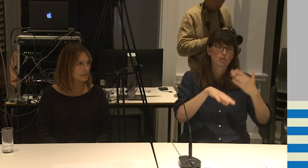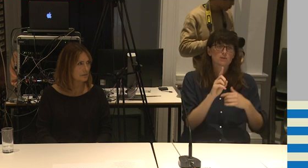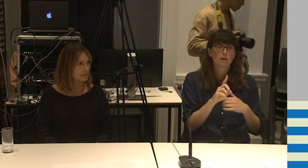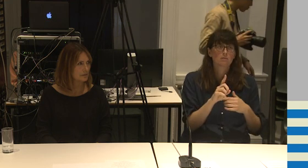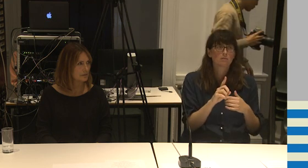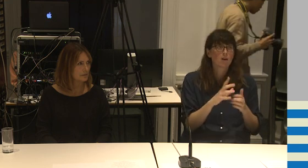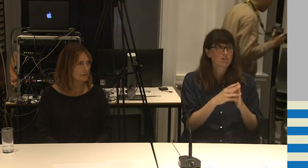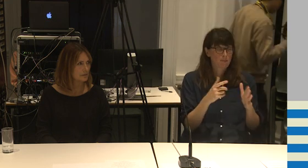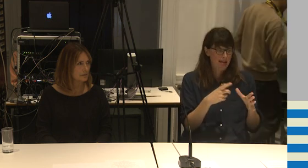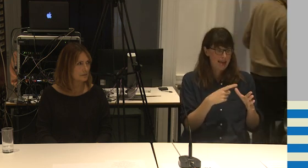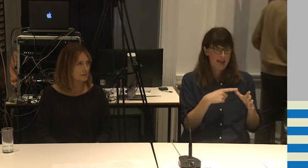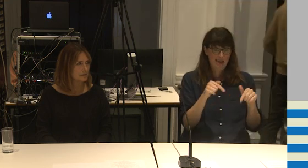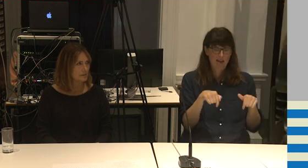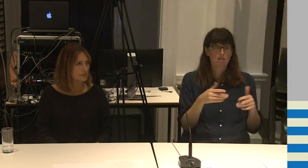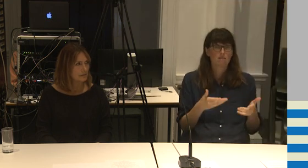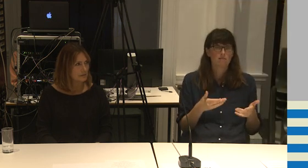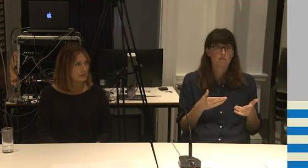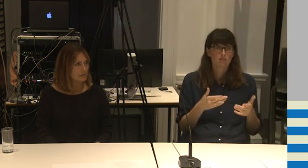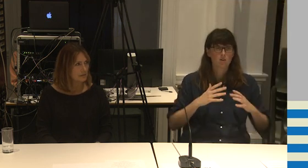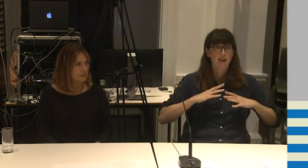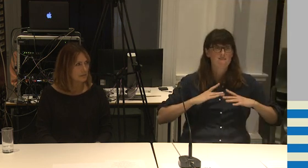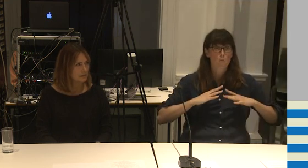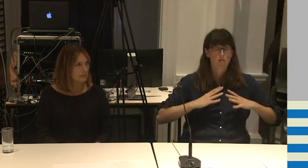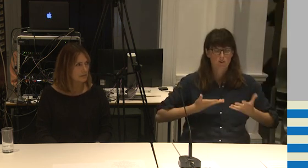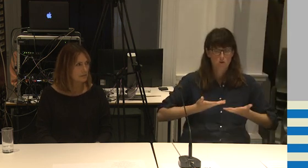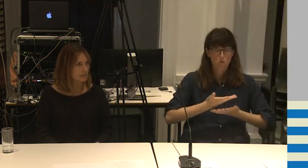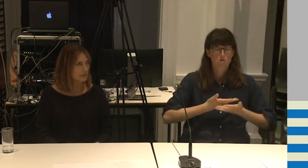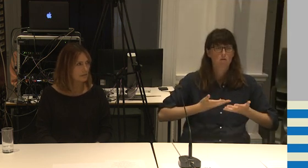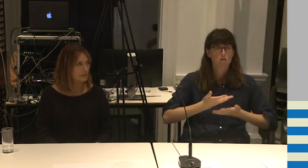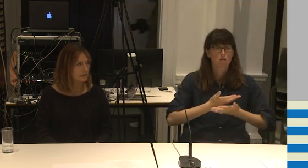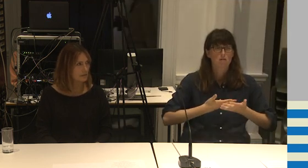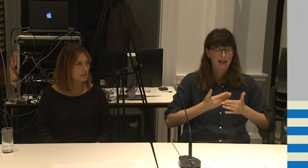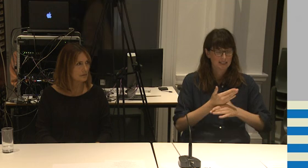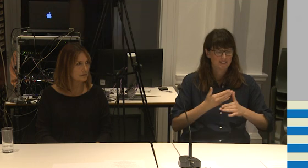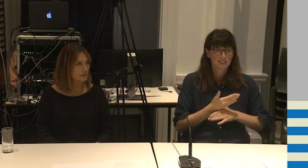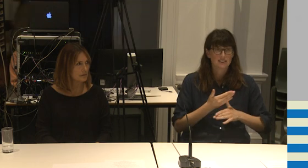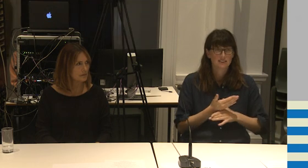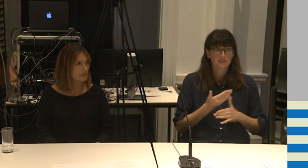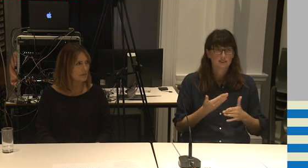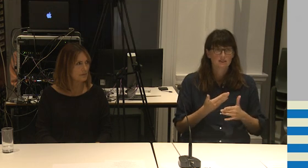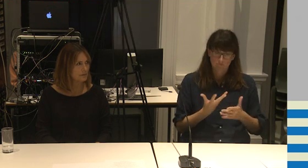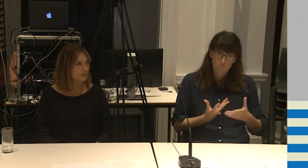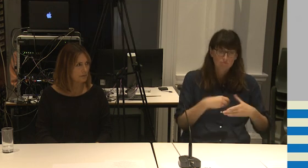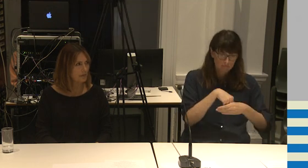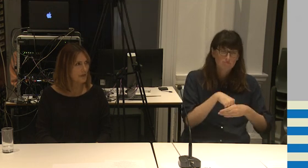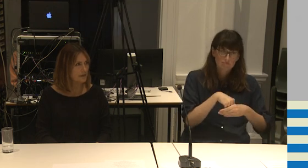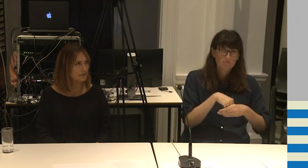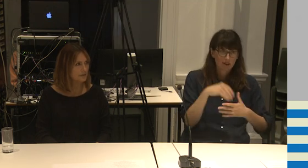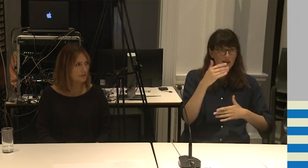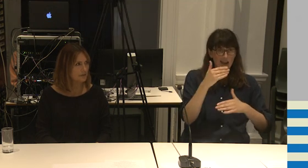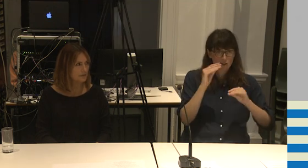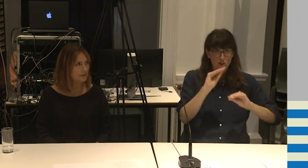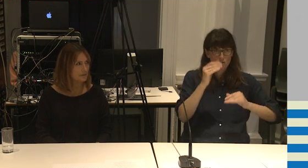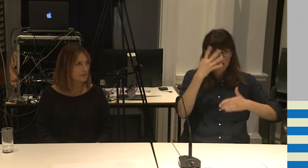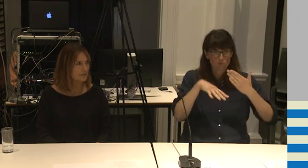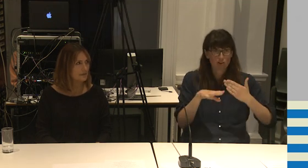at a place like the AA, kind of the informal social kind of activities are as much part of the educational experience as